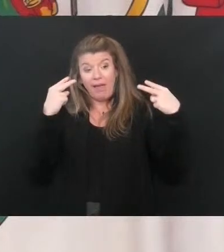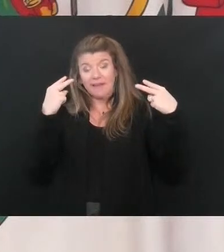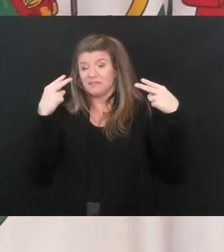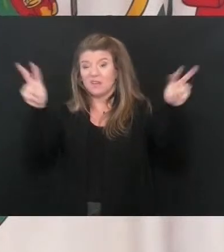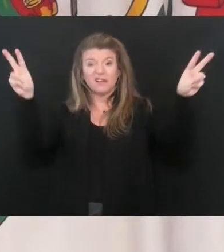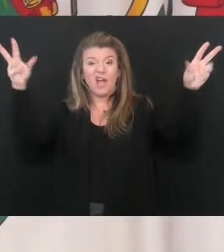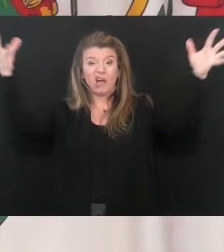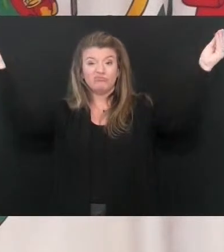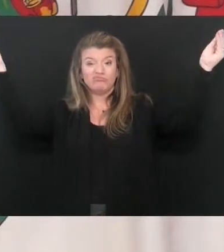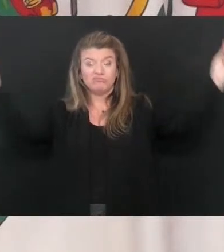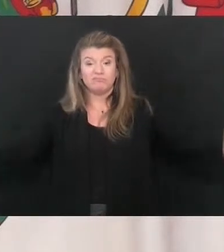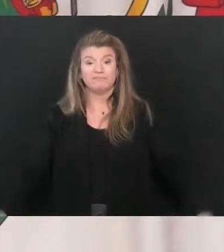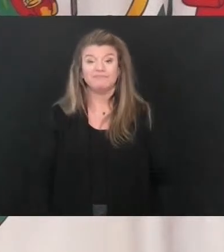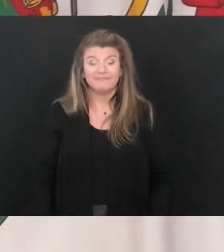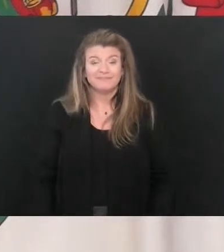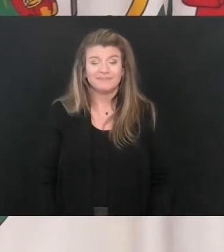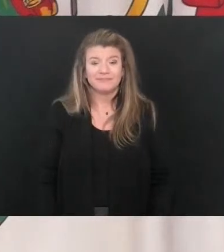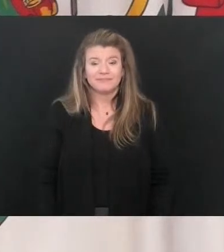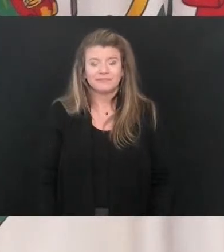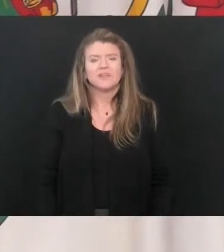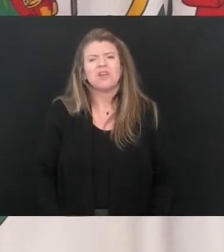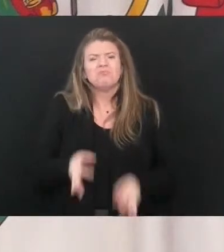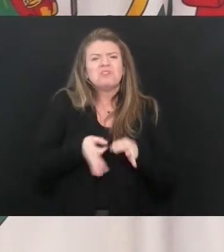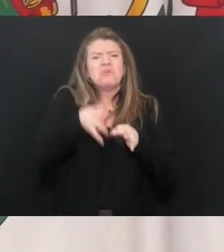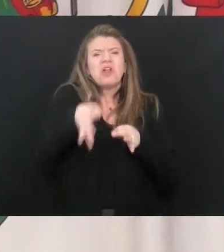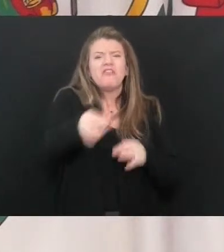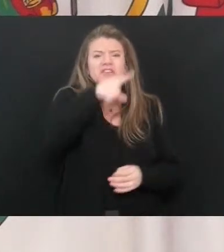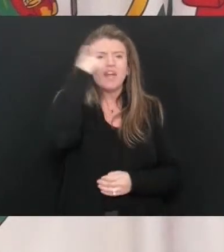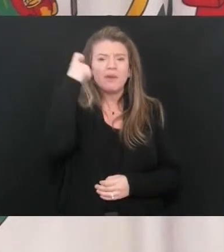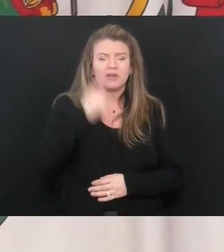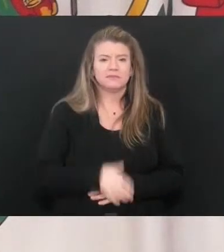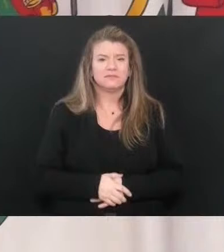gone. If you say, well, let's put it off to the summer,